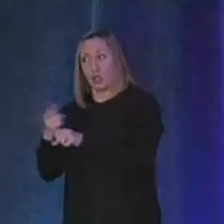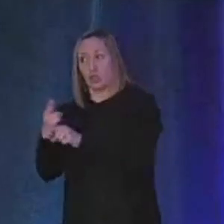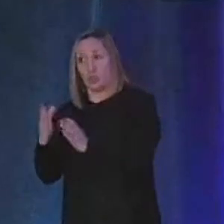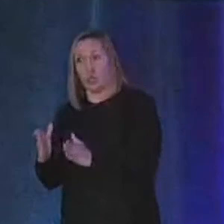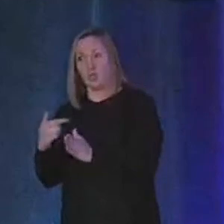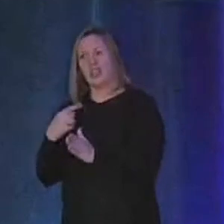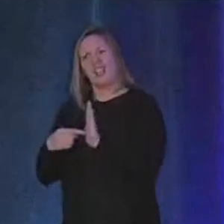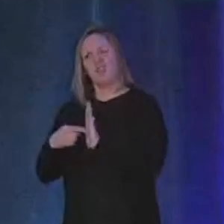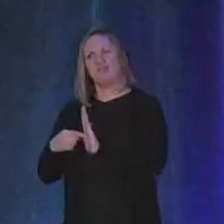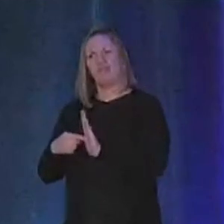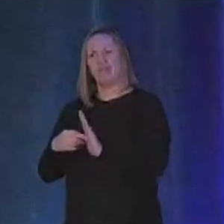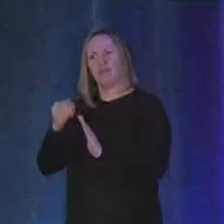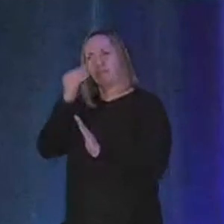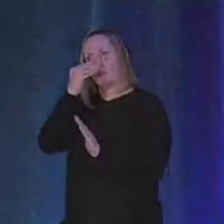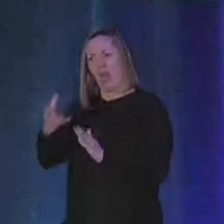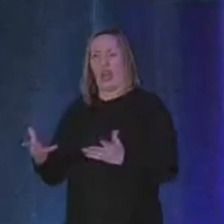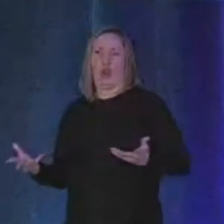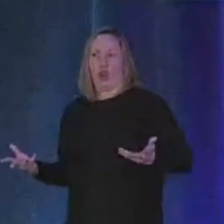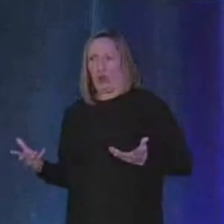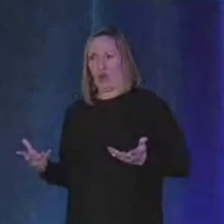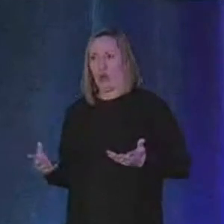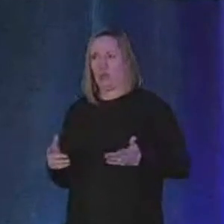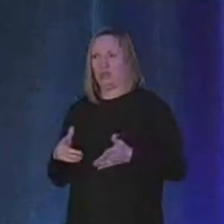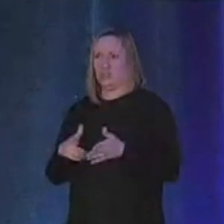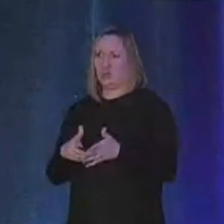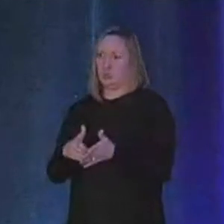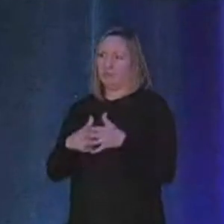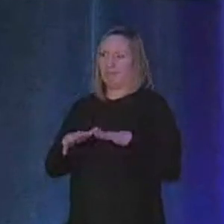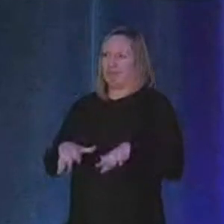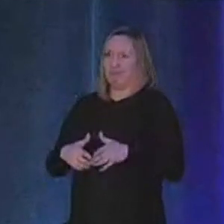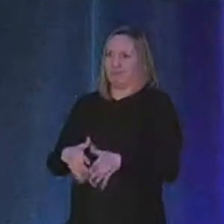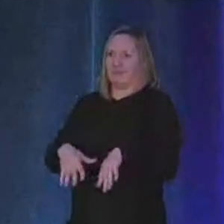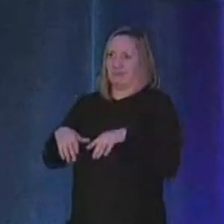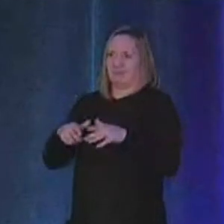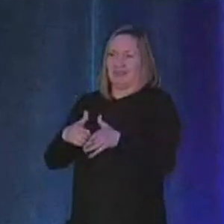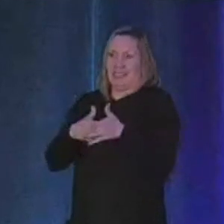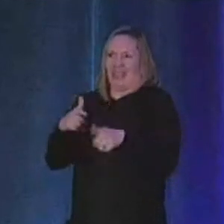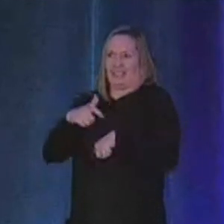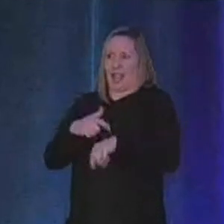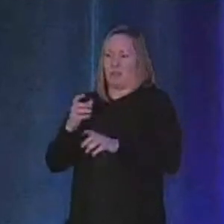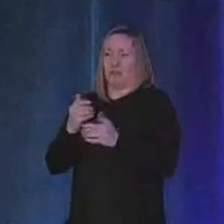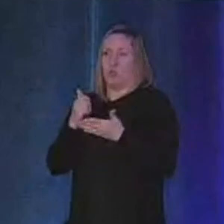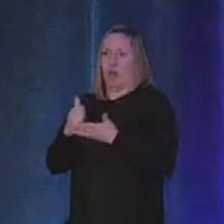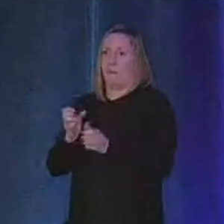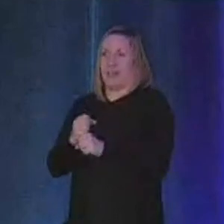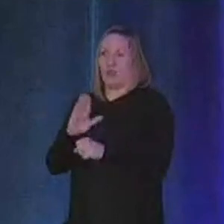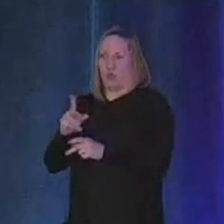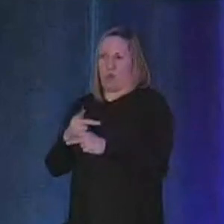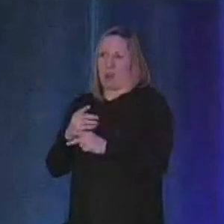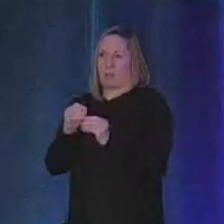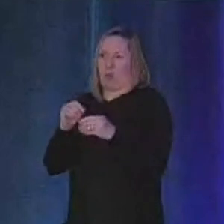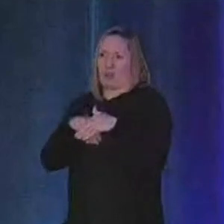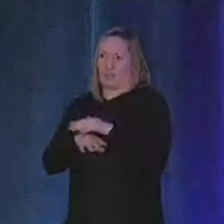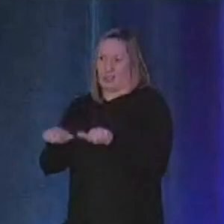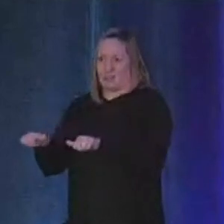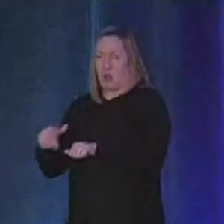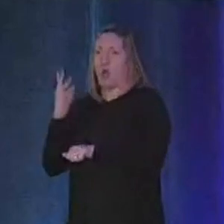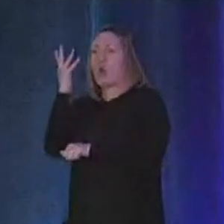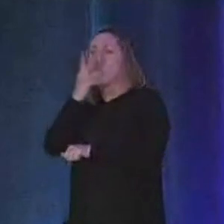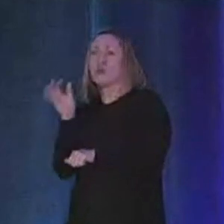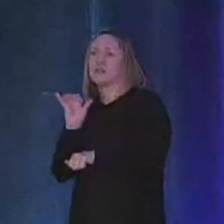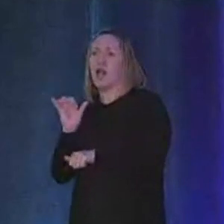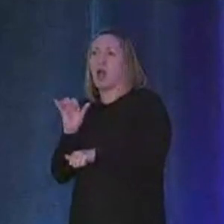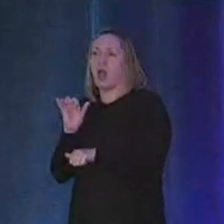you're exhibiting a lack of care to like take time for people who can help make your product more accessible. And what it looks like is a success